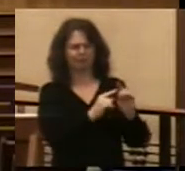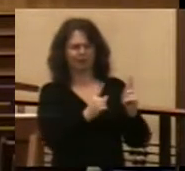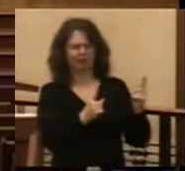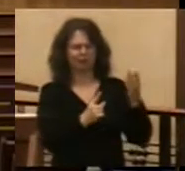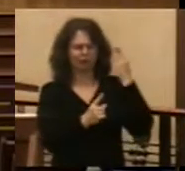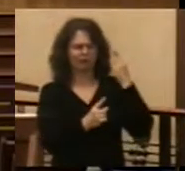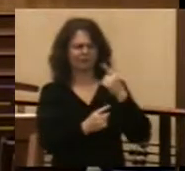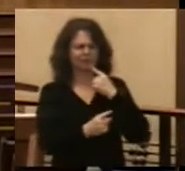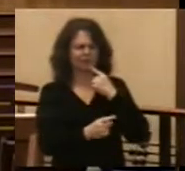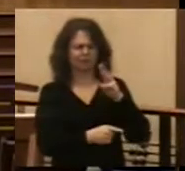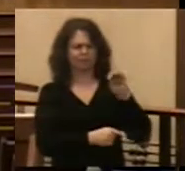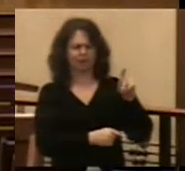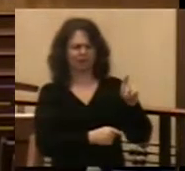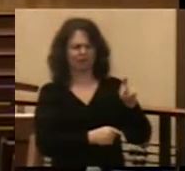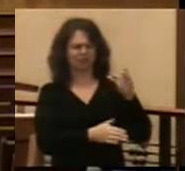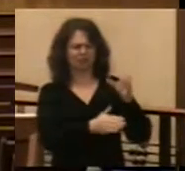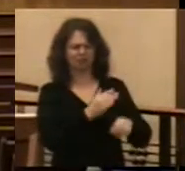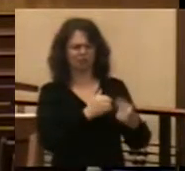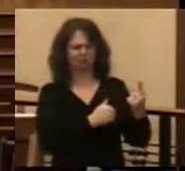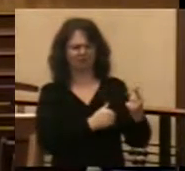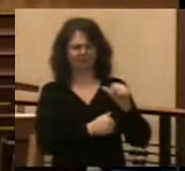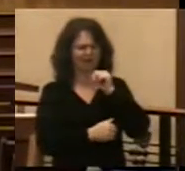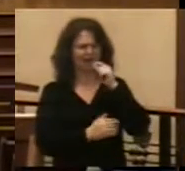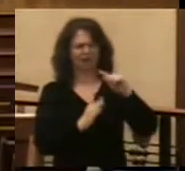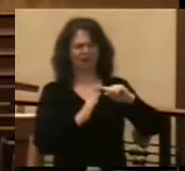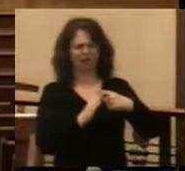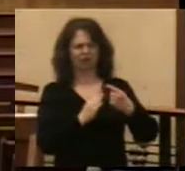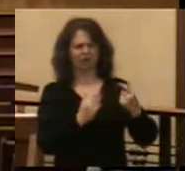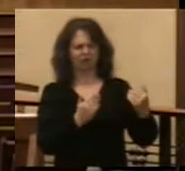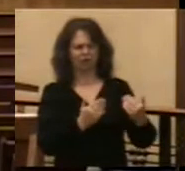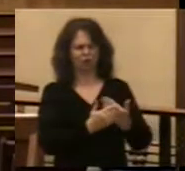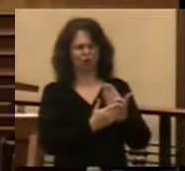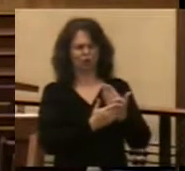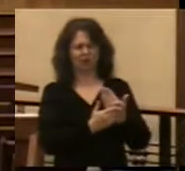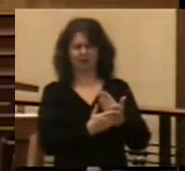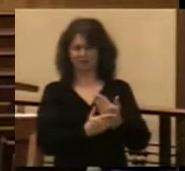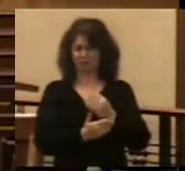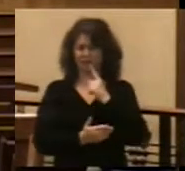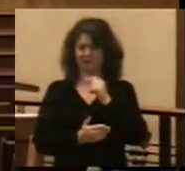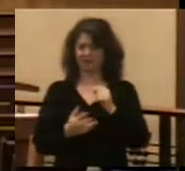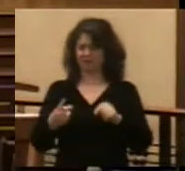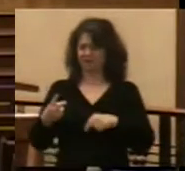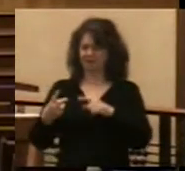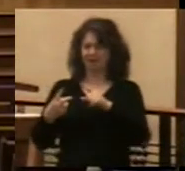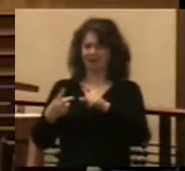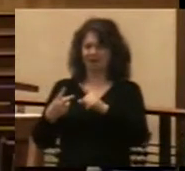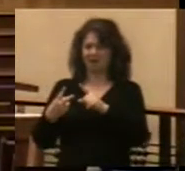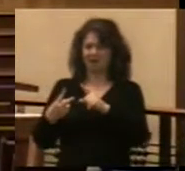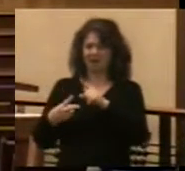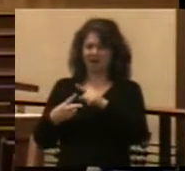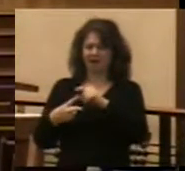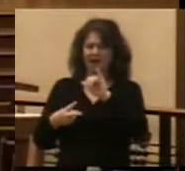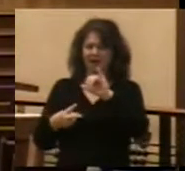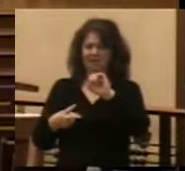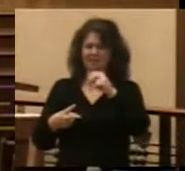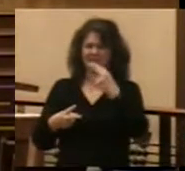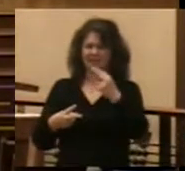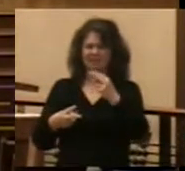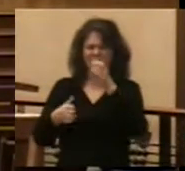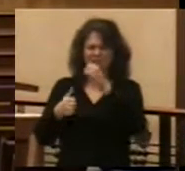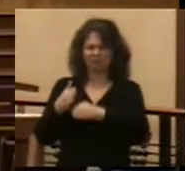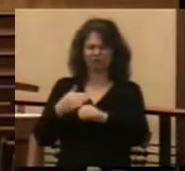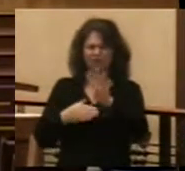chapter 1, and it's not the beginning of a new book of the Bible, it's Isaiah chapter 40. Well, suffice to